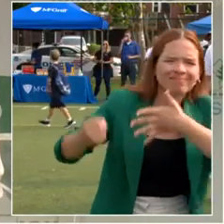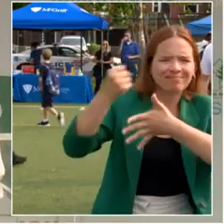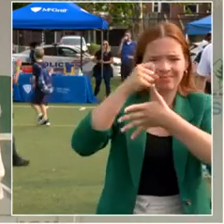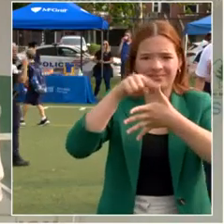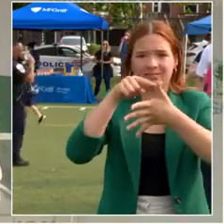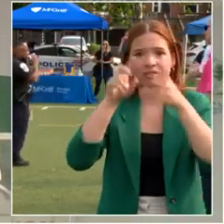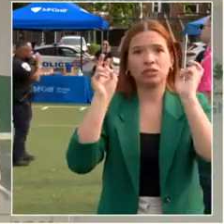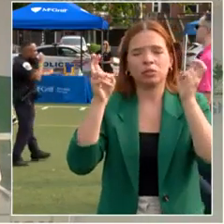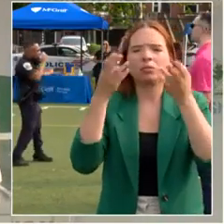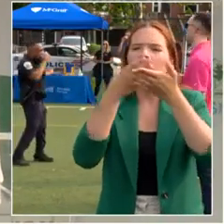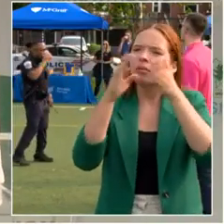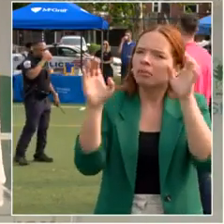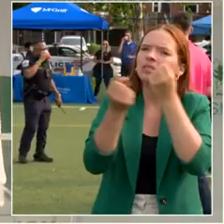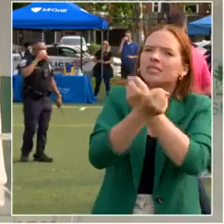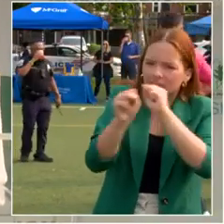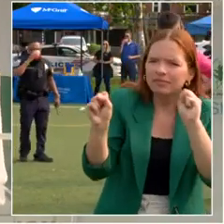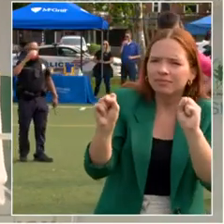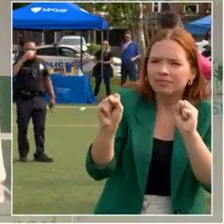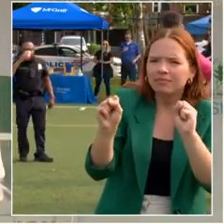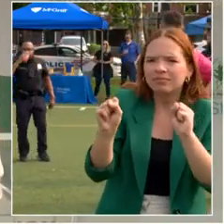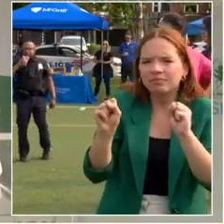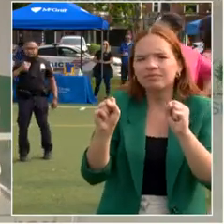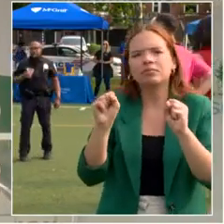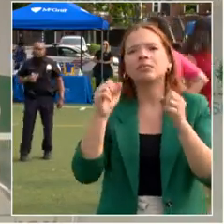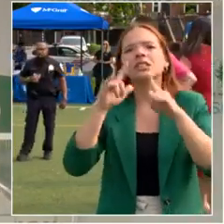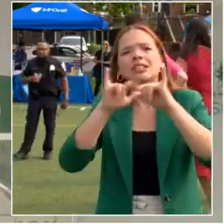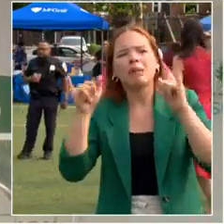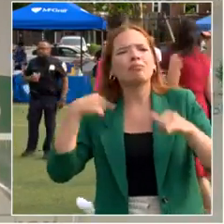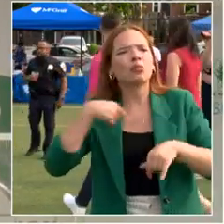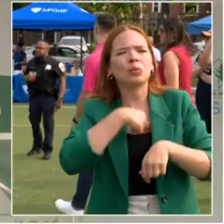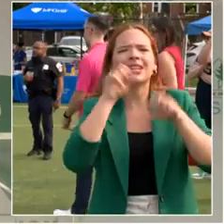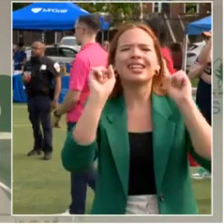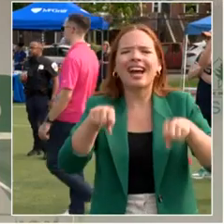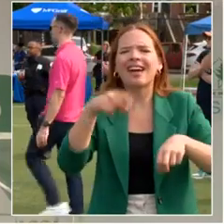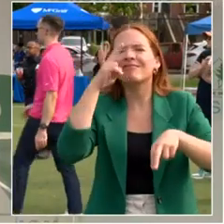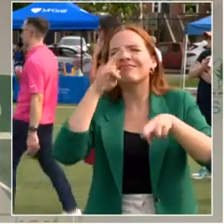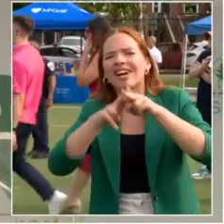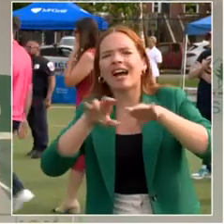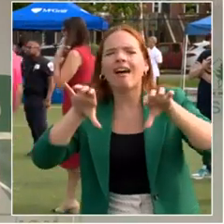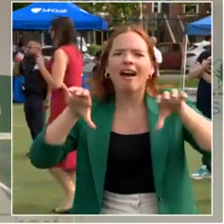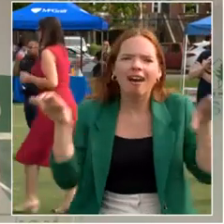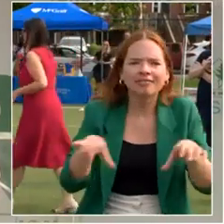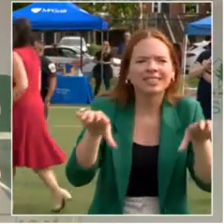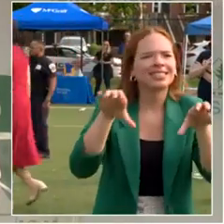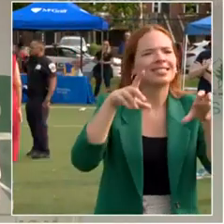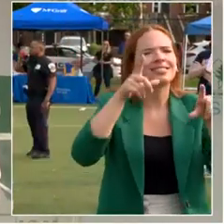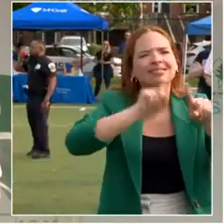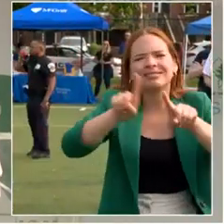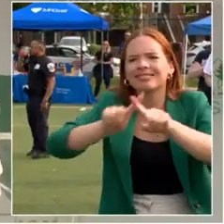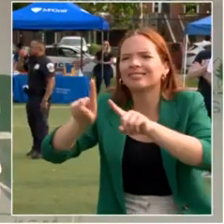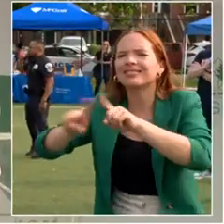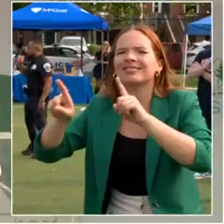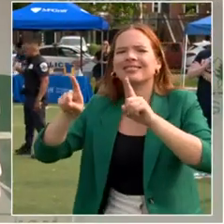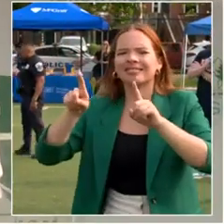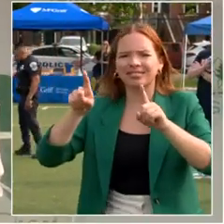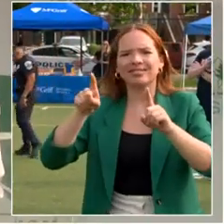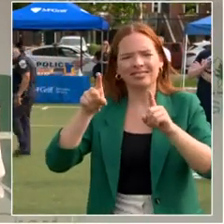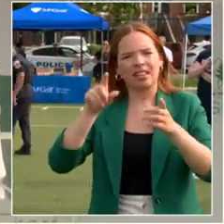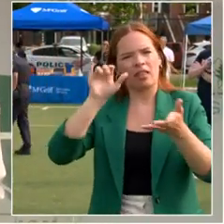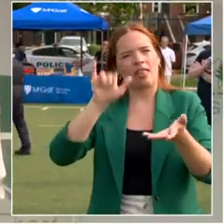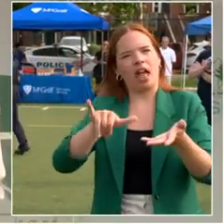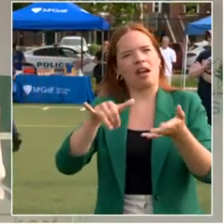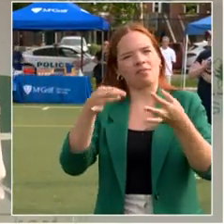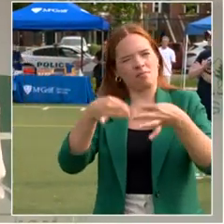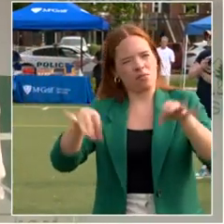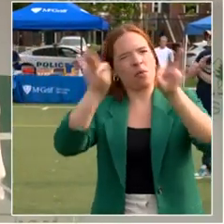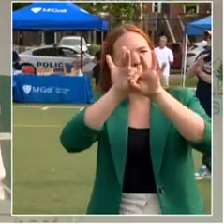the world that we as a community can stand together, committed to keeping the city safe. We cannot